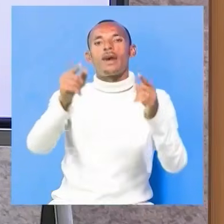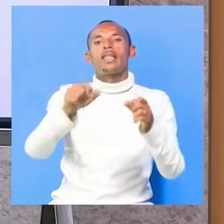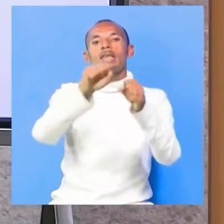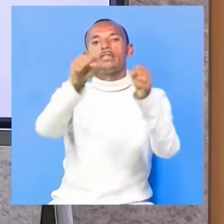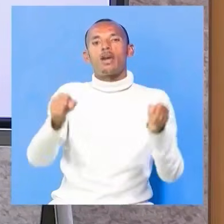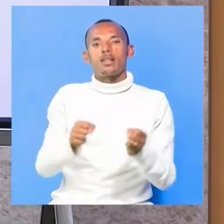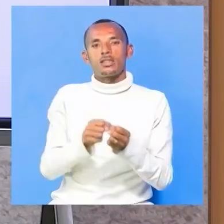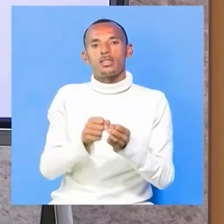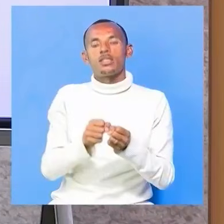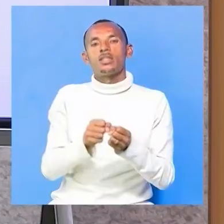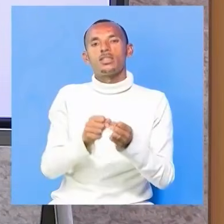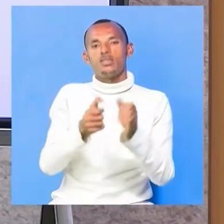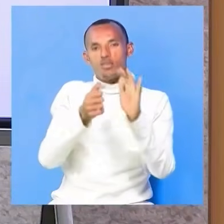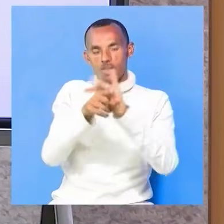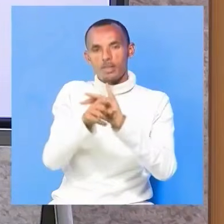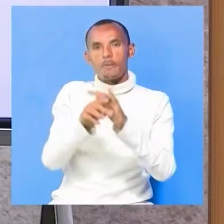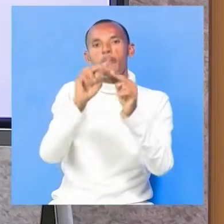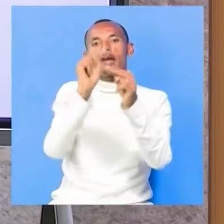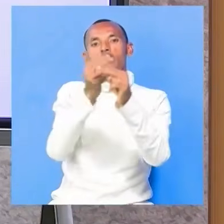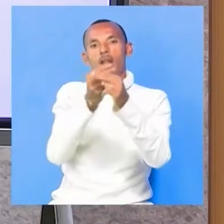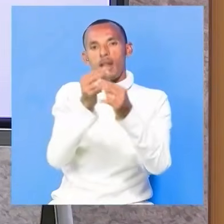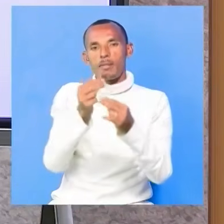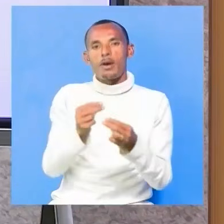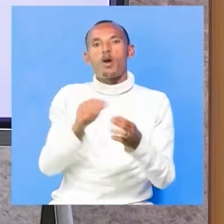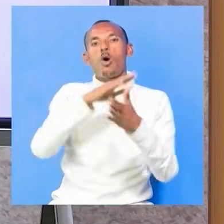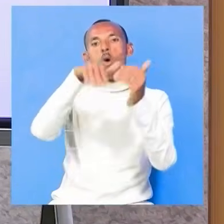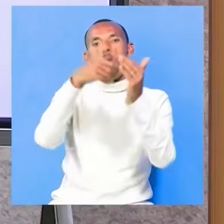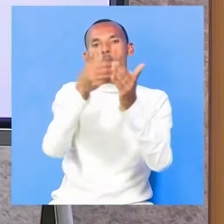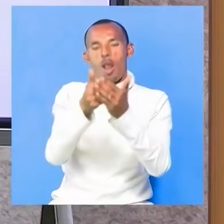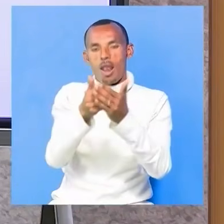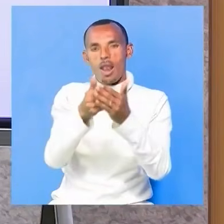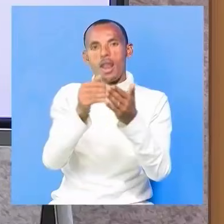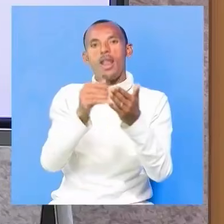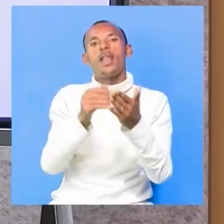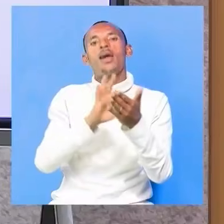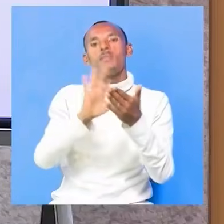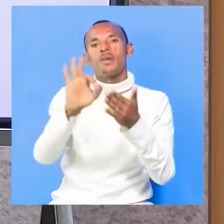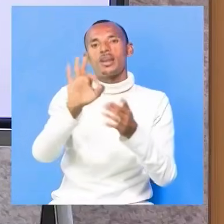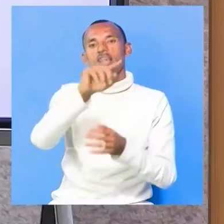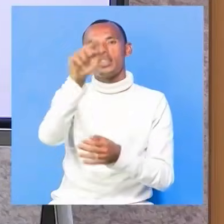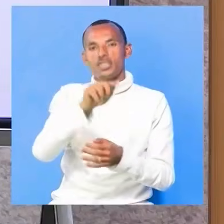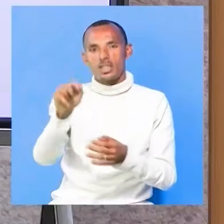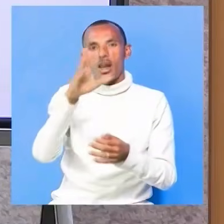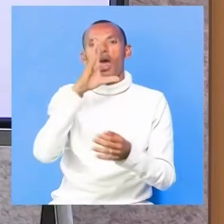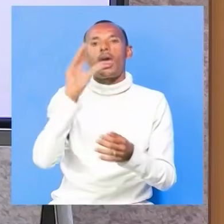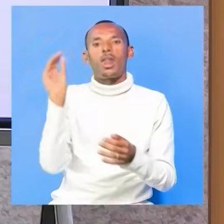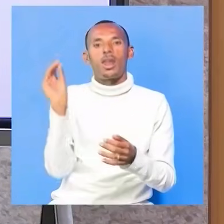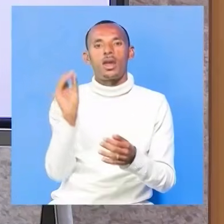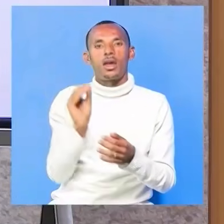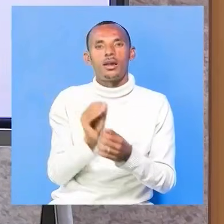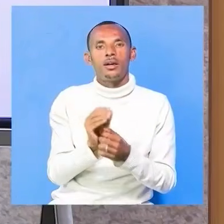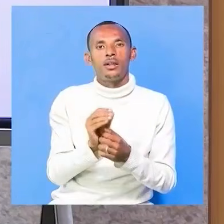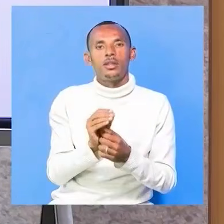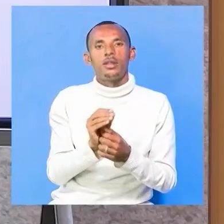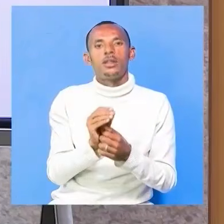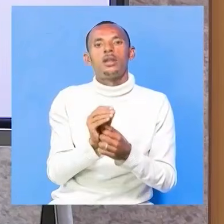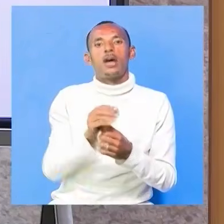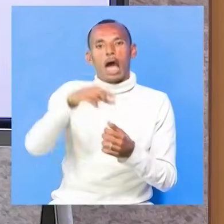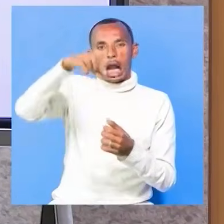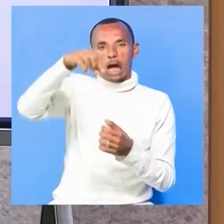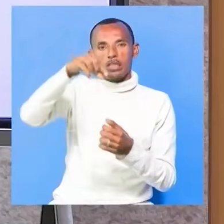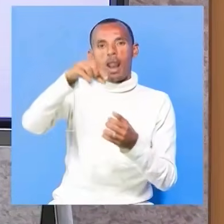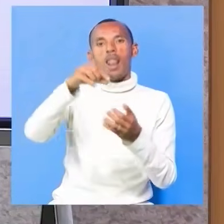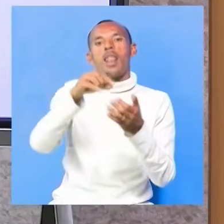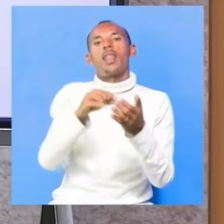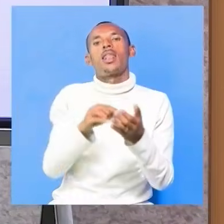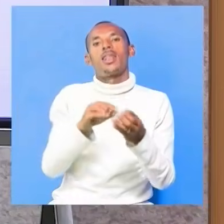sets, such as natural number, whole number, integers, and